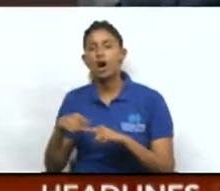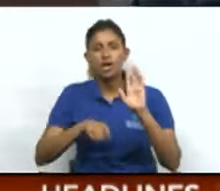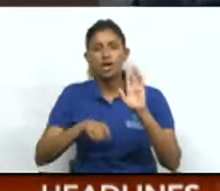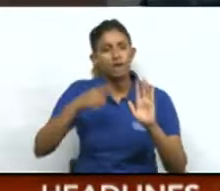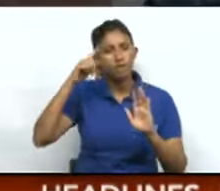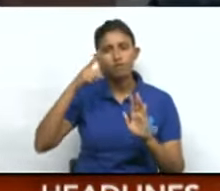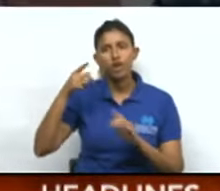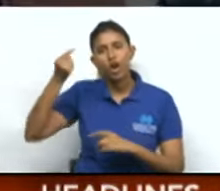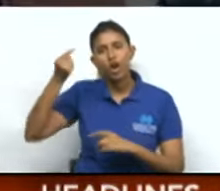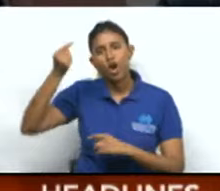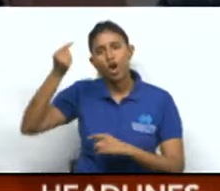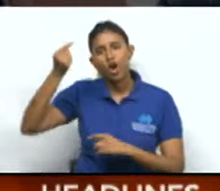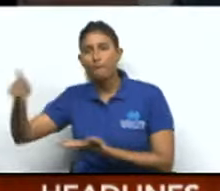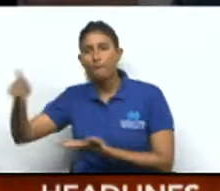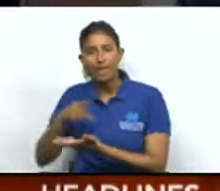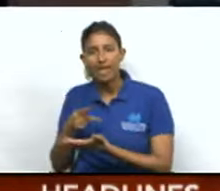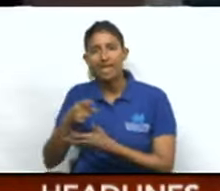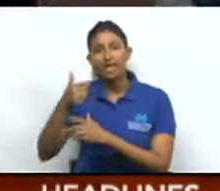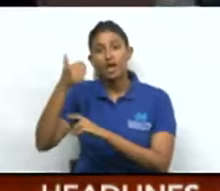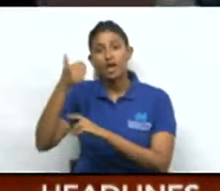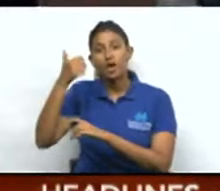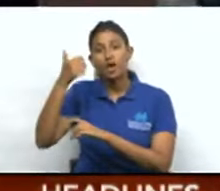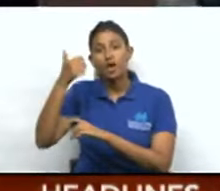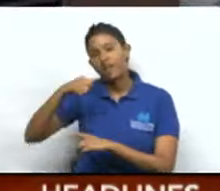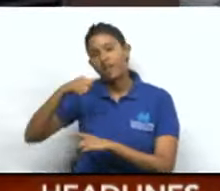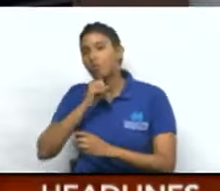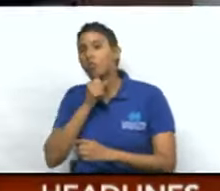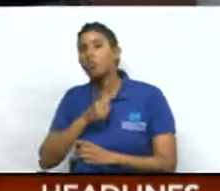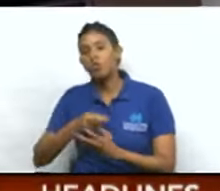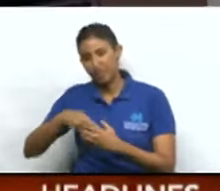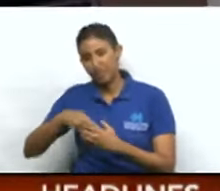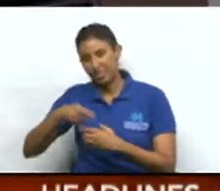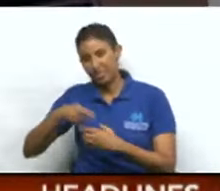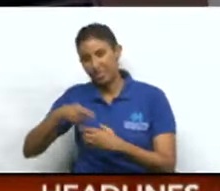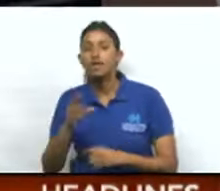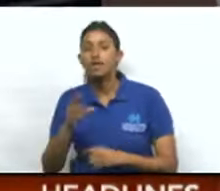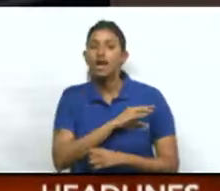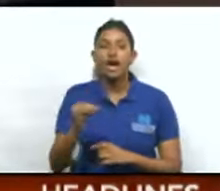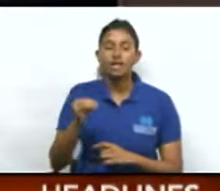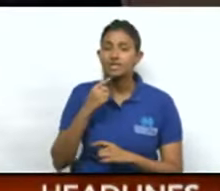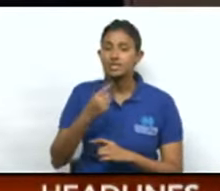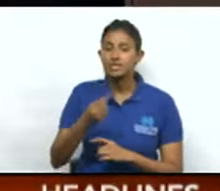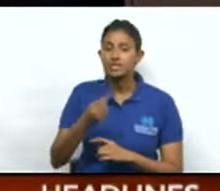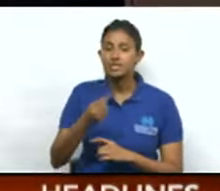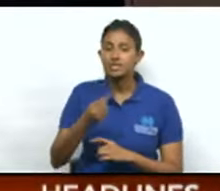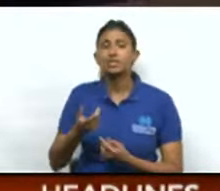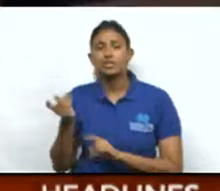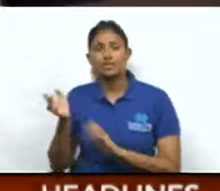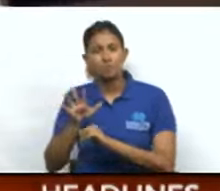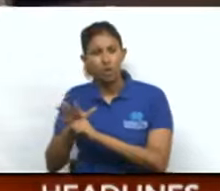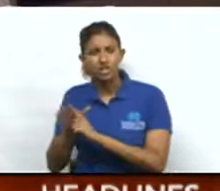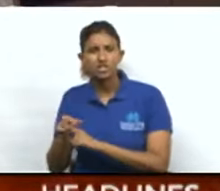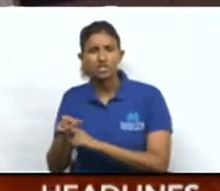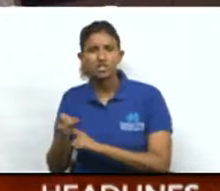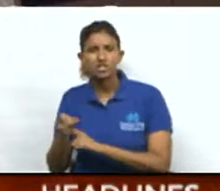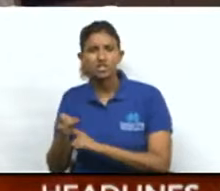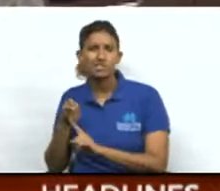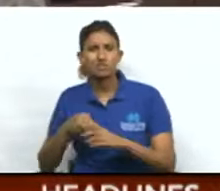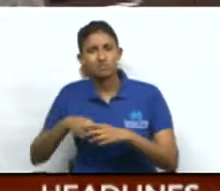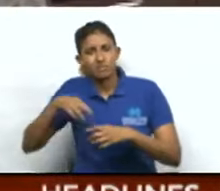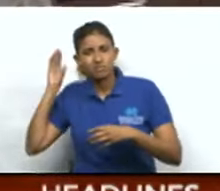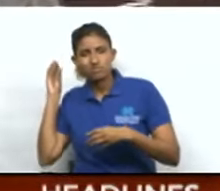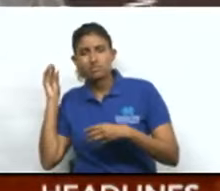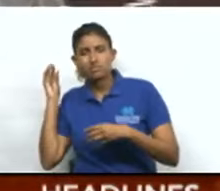as a result of a Court of Appeal ruling, they withdrew the motion and filed it as a breach of contract. But he says in a shocking move,